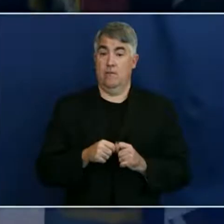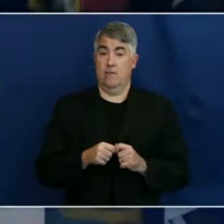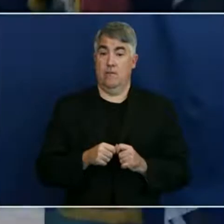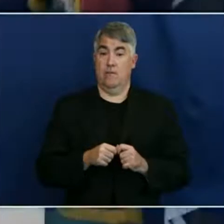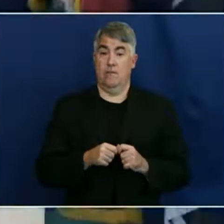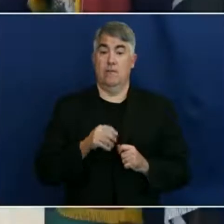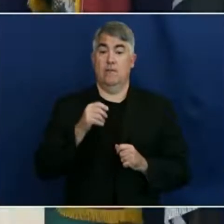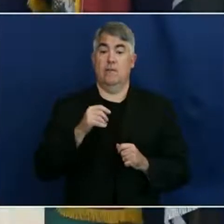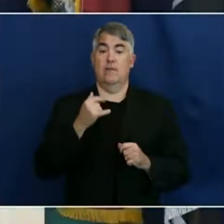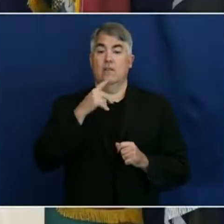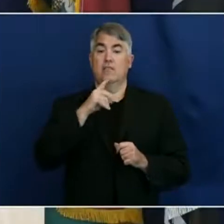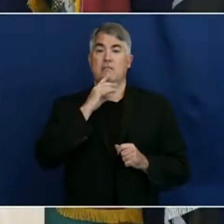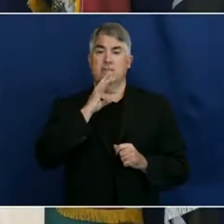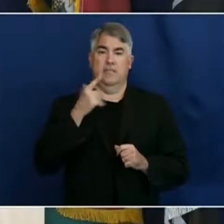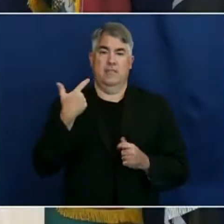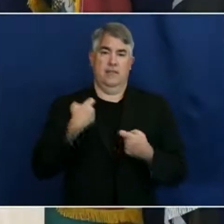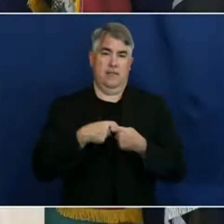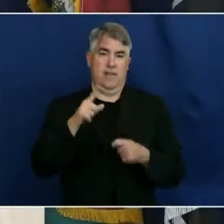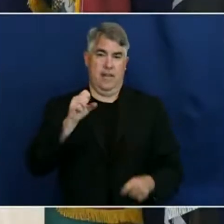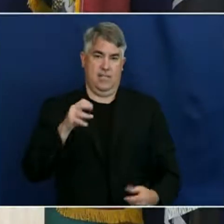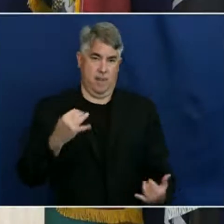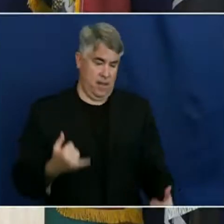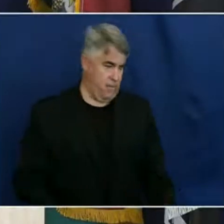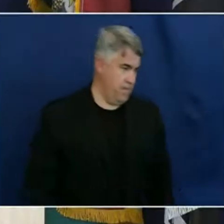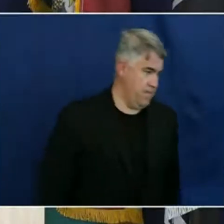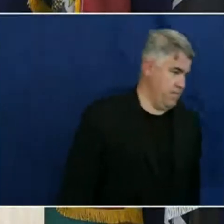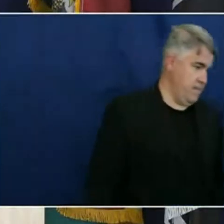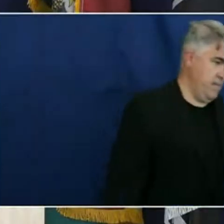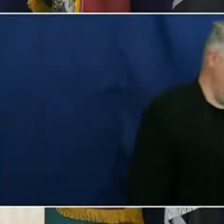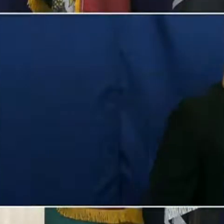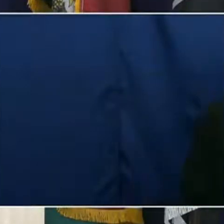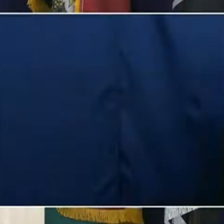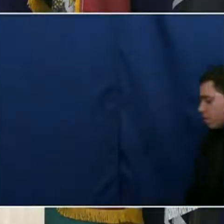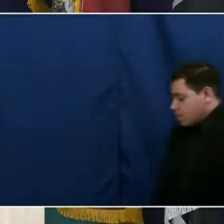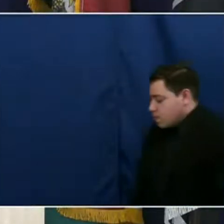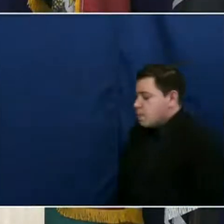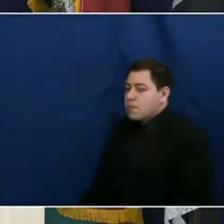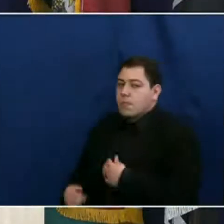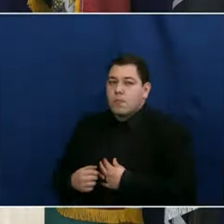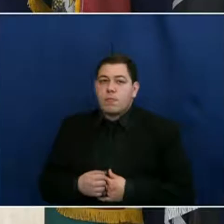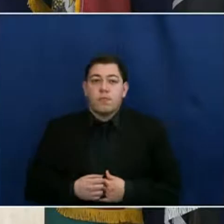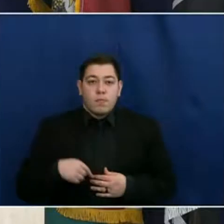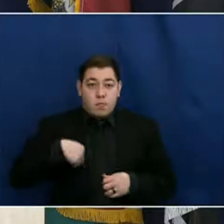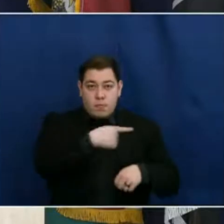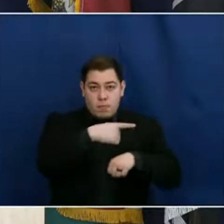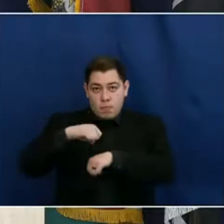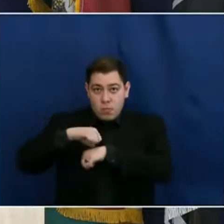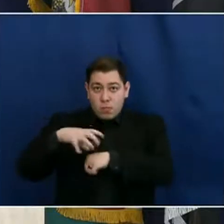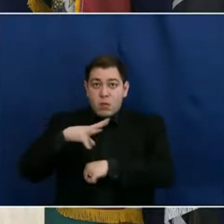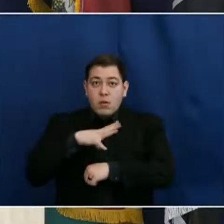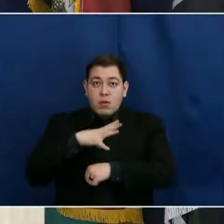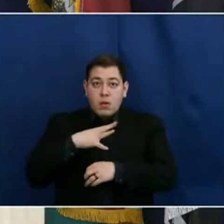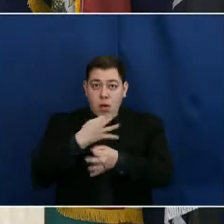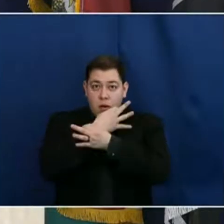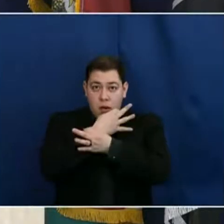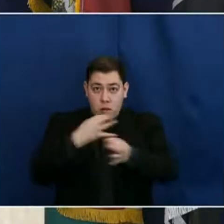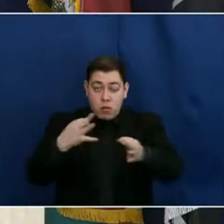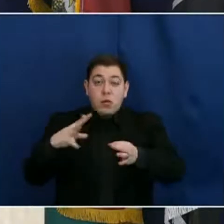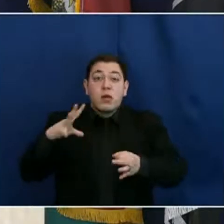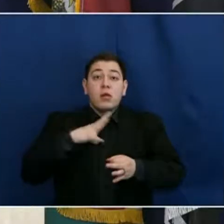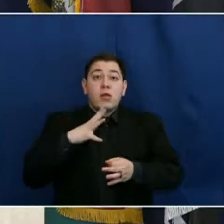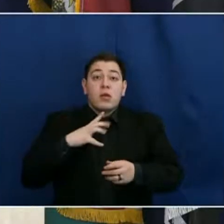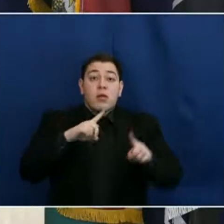Esta semana quiero enfatizar que nuestras comunidades de color se han visto beneficiadas con los esfuerzos del Estado y